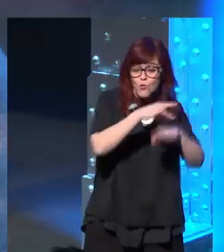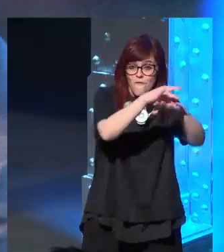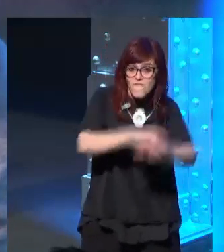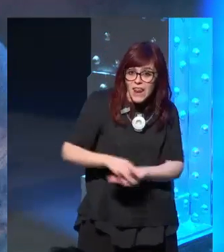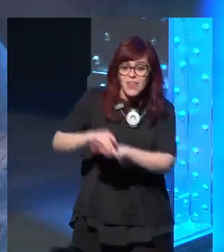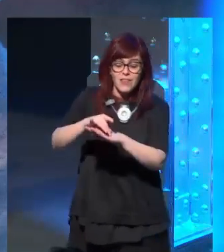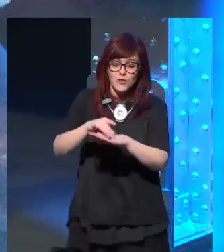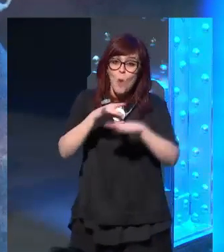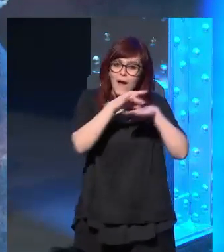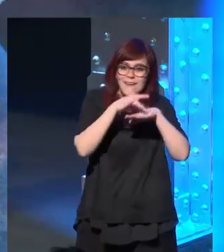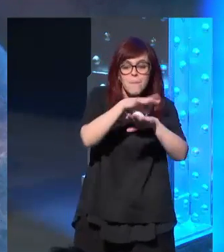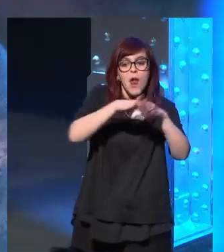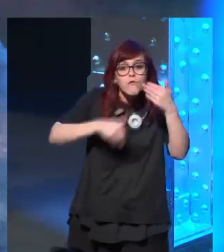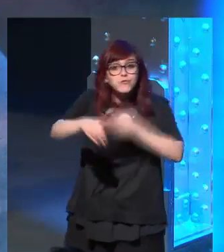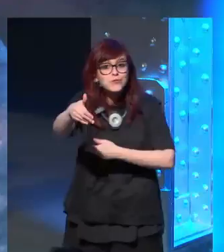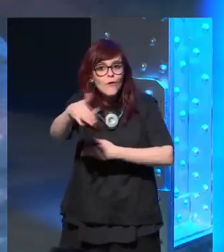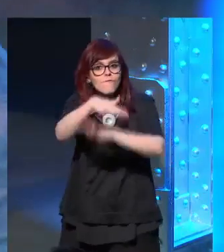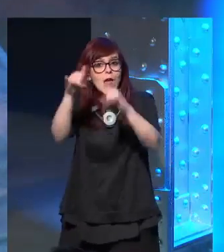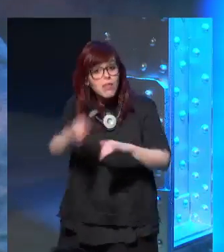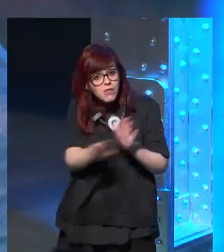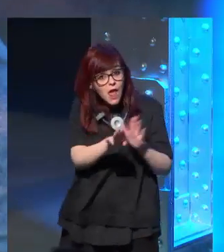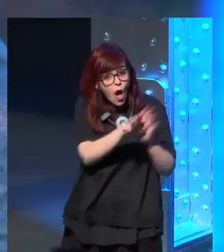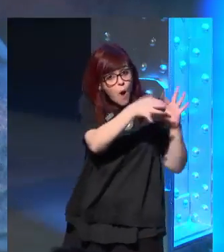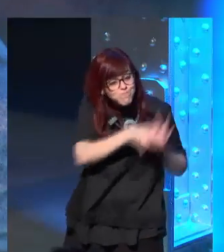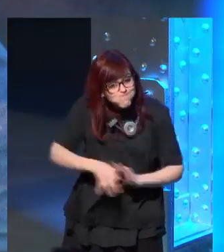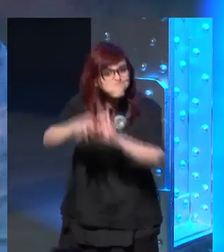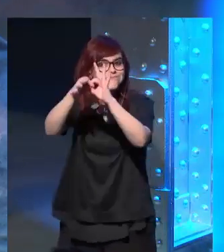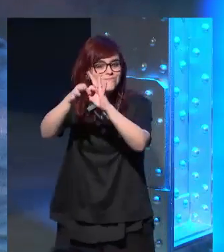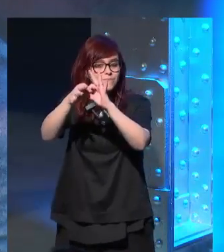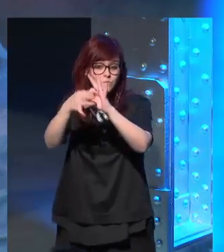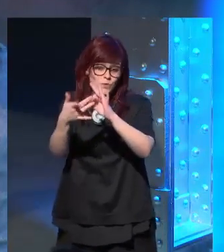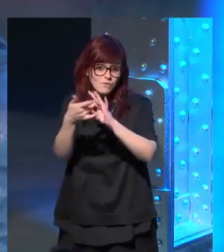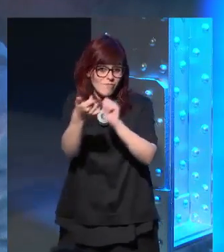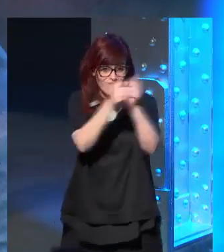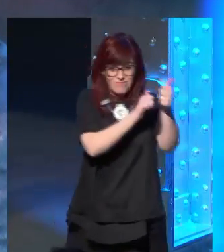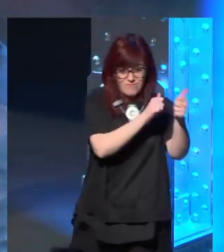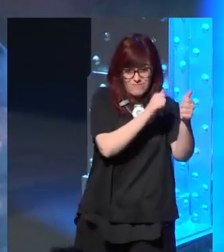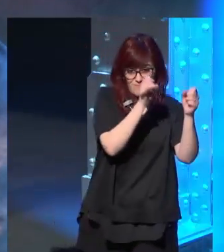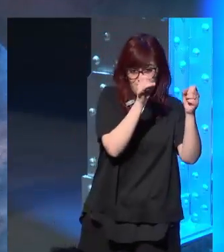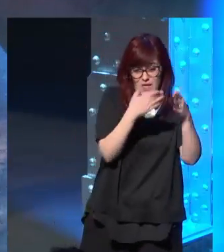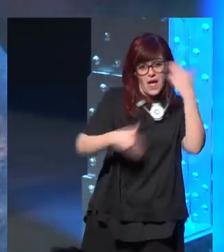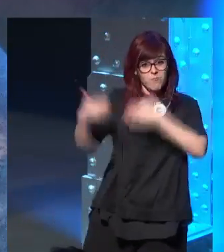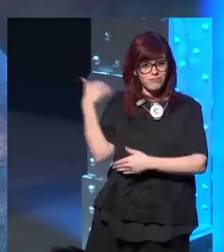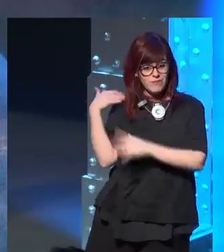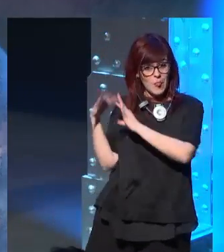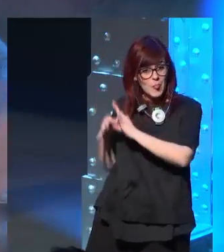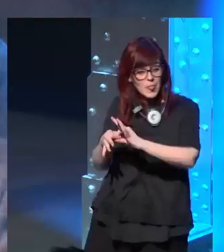or design in your life going forward. I think that is also a universal good thing to